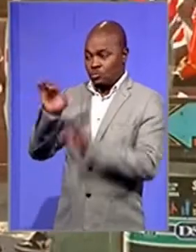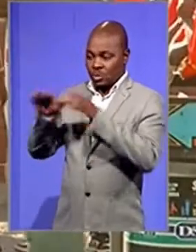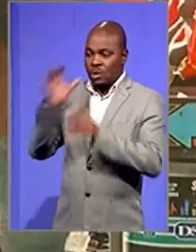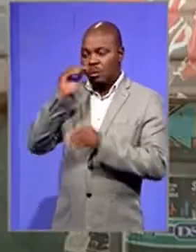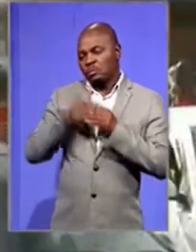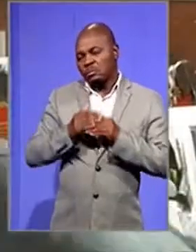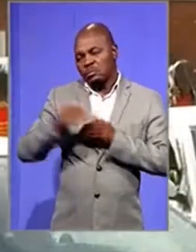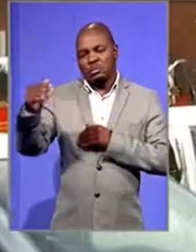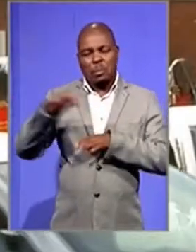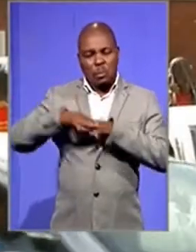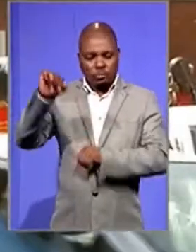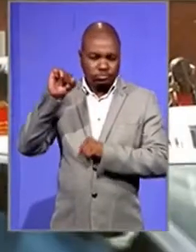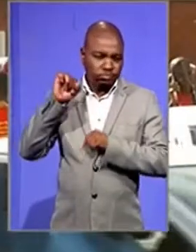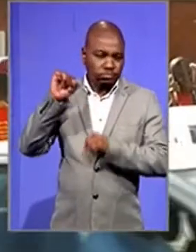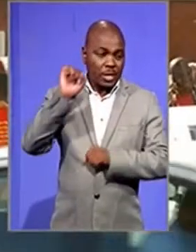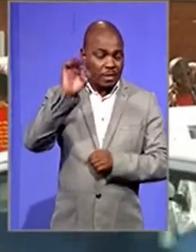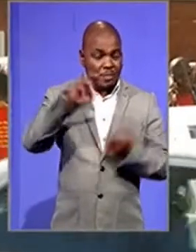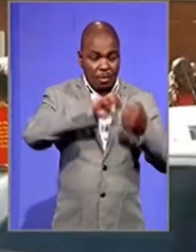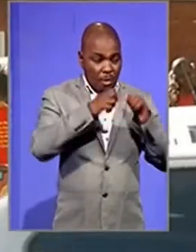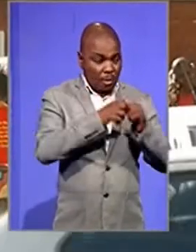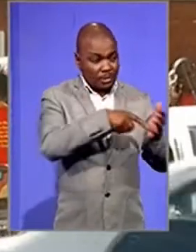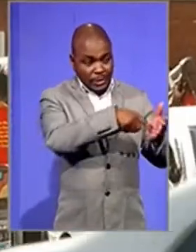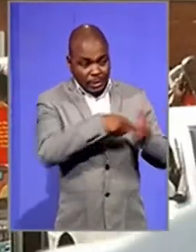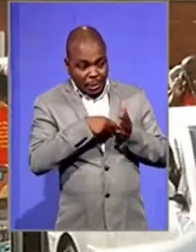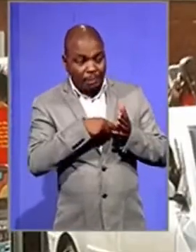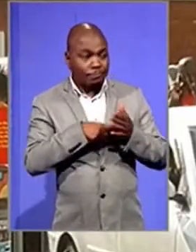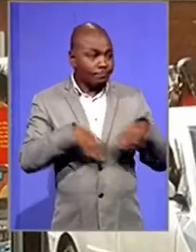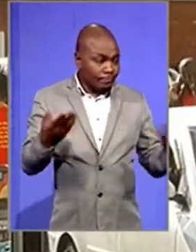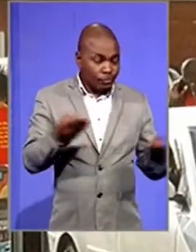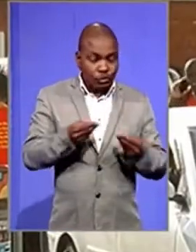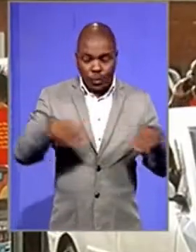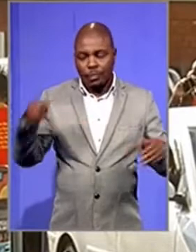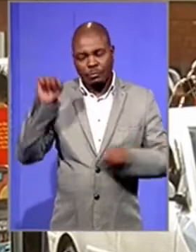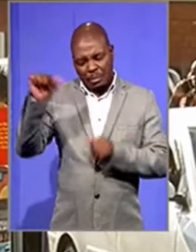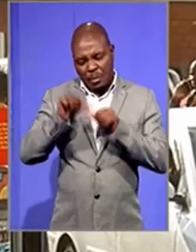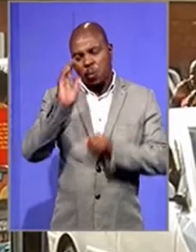ile mošitše gore e tla matlafatša ditšhupetšo ge dingongorego tša bona di sa tšee le tlhogong.